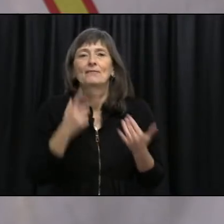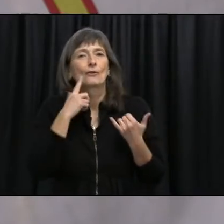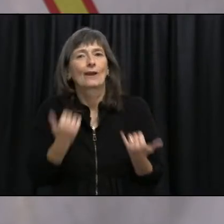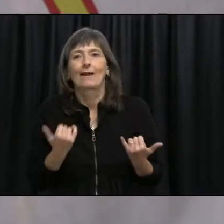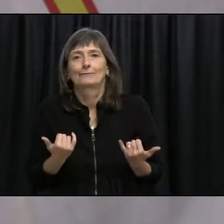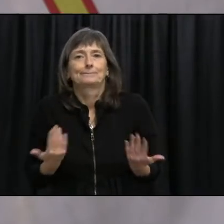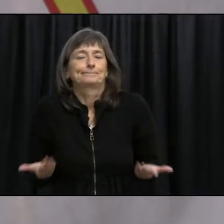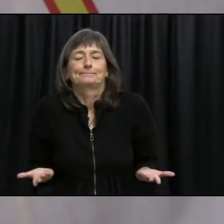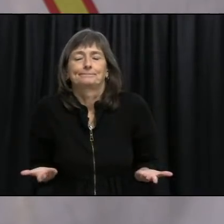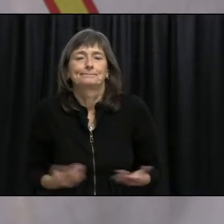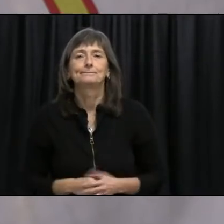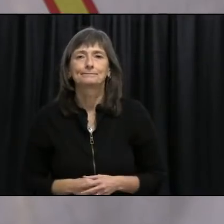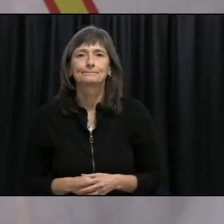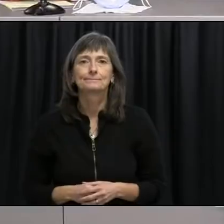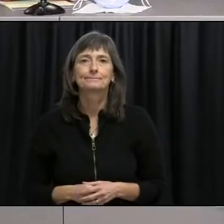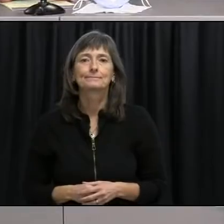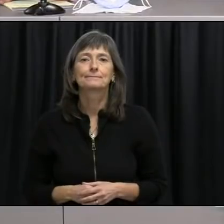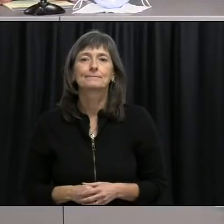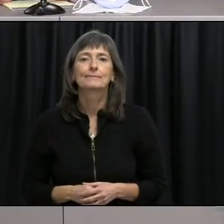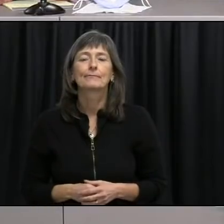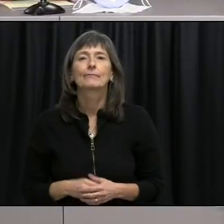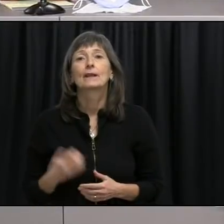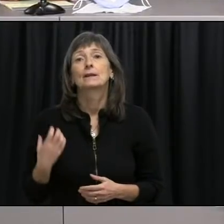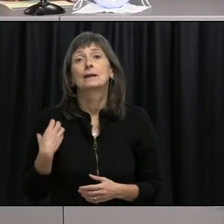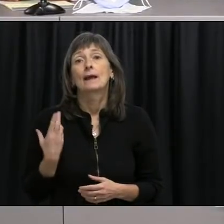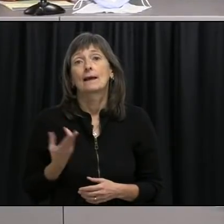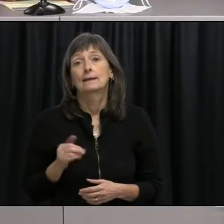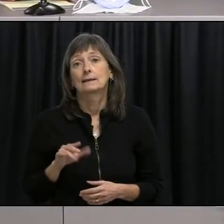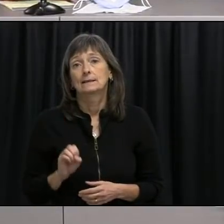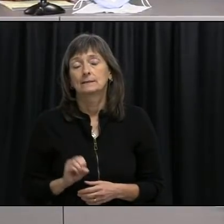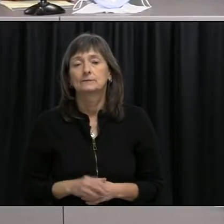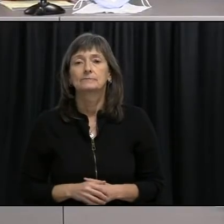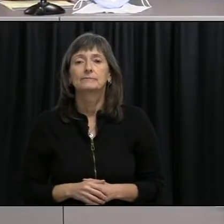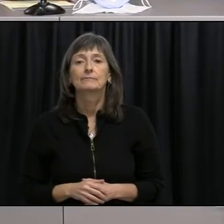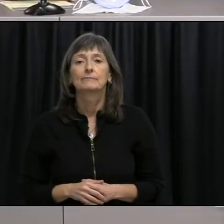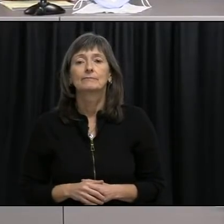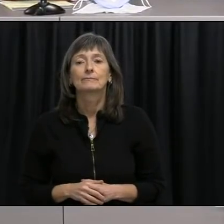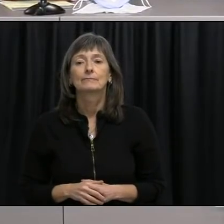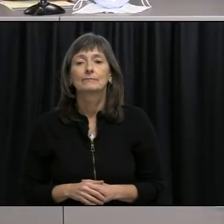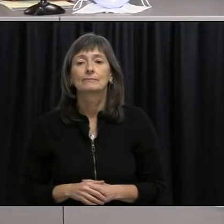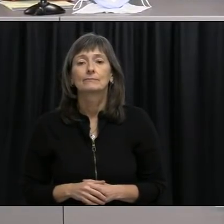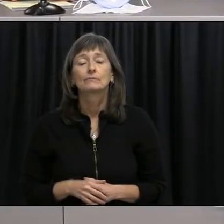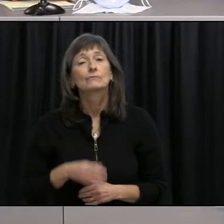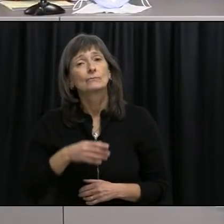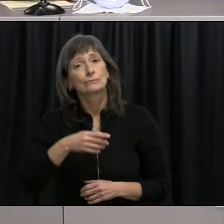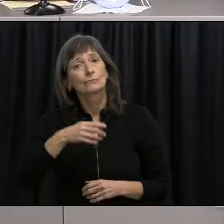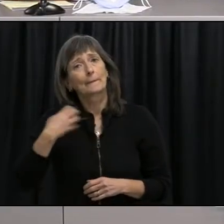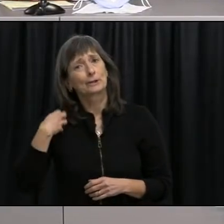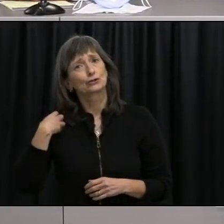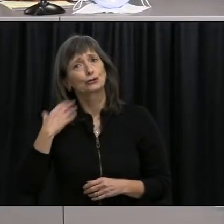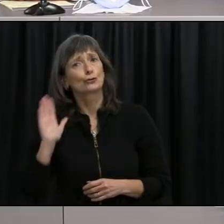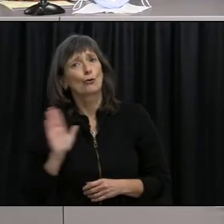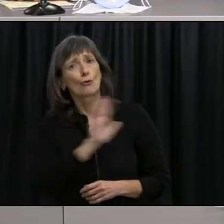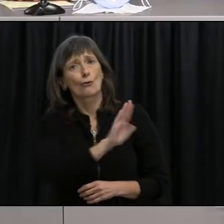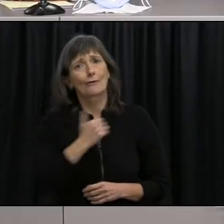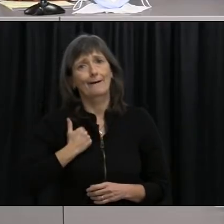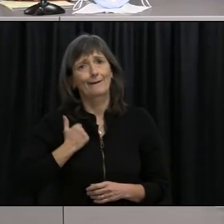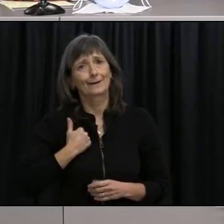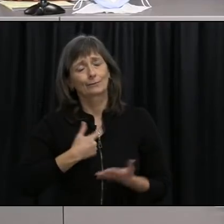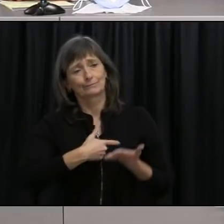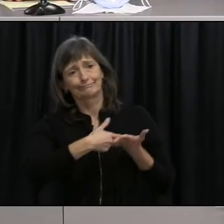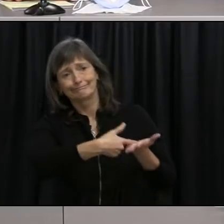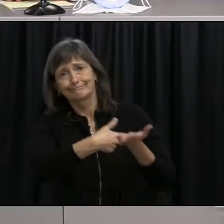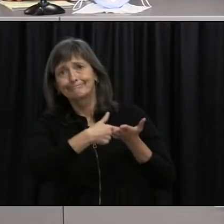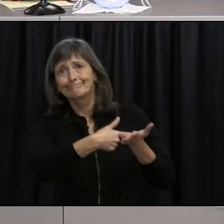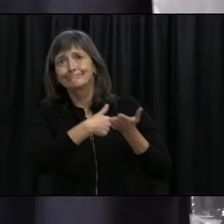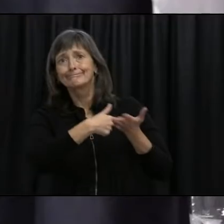this point. Just from a health minister's perspective, this has been a topic of discussion because at one point there